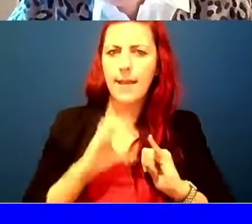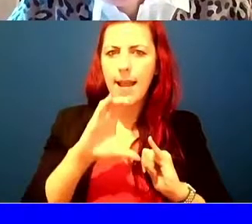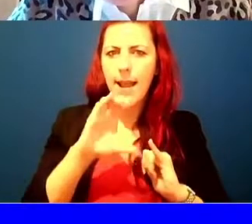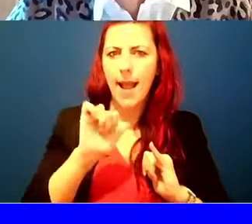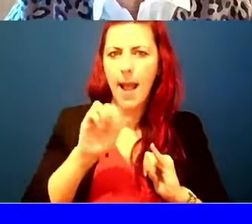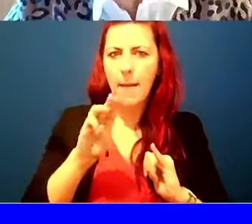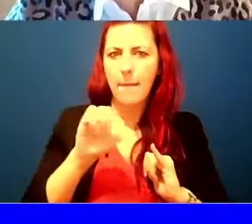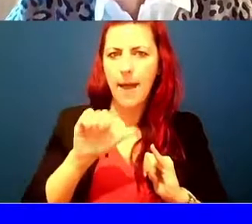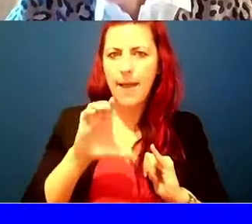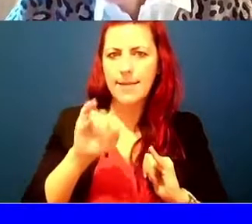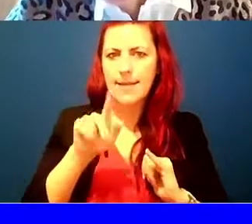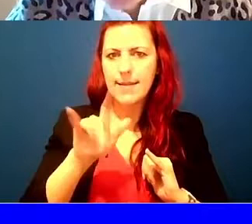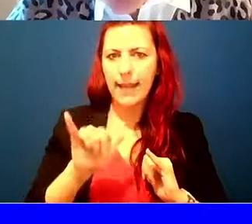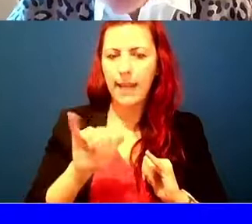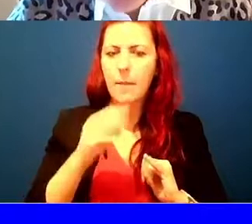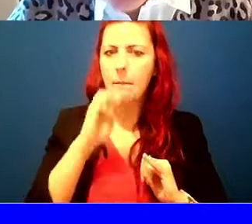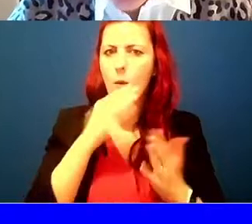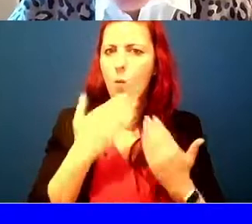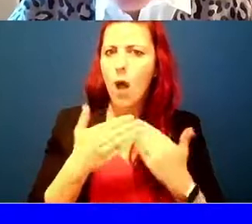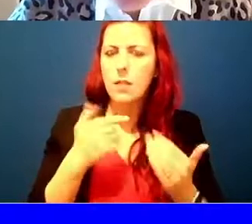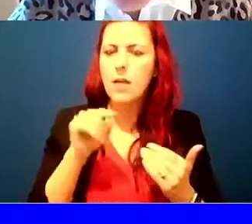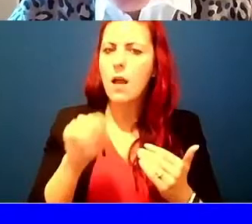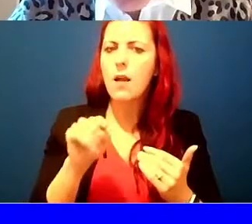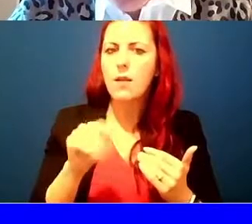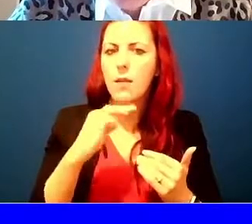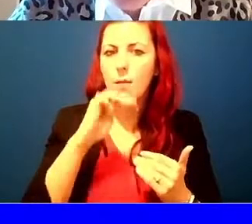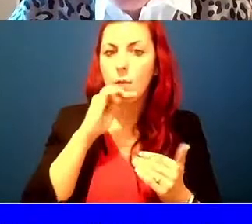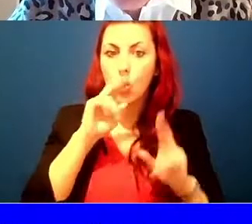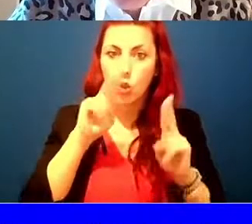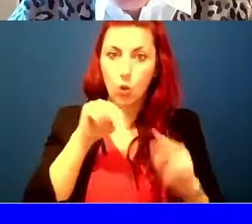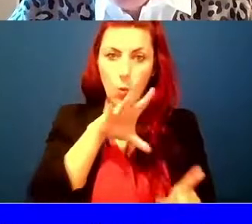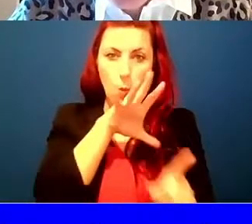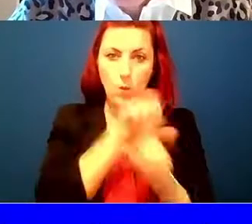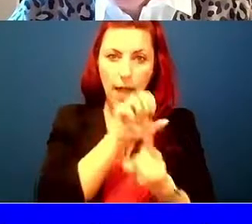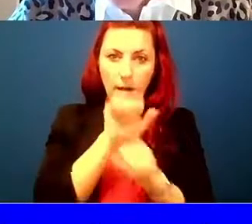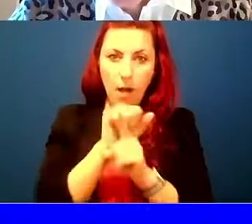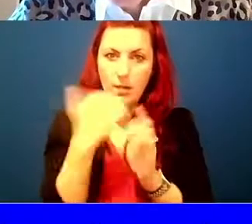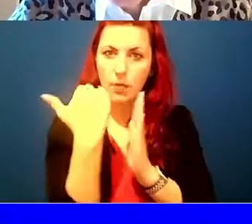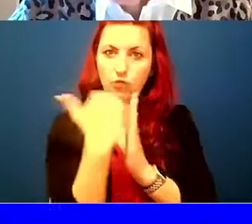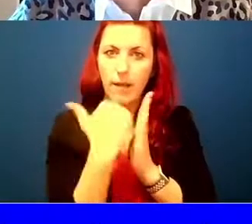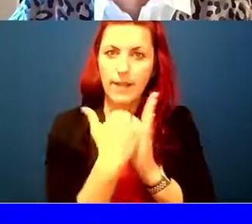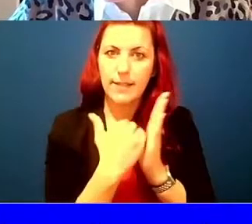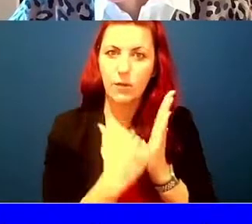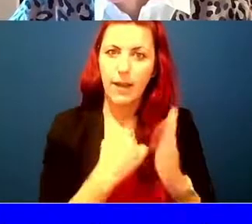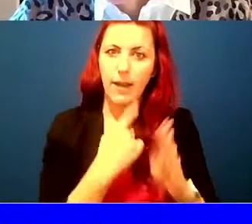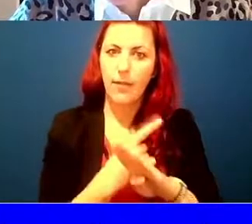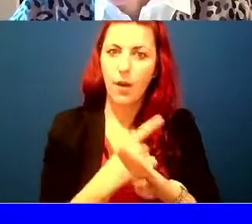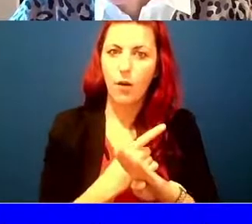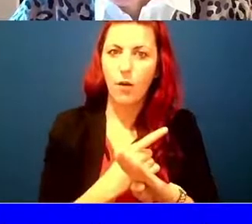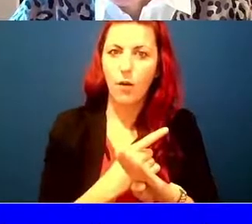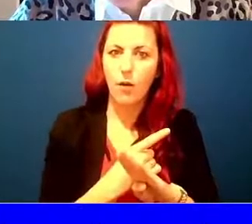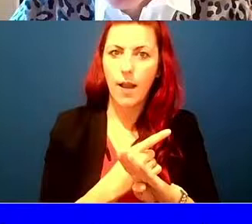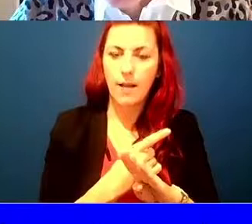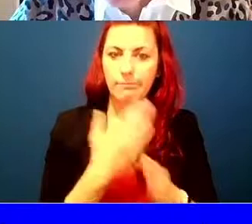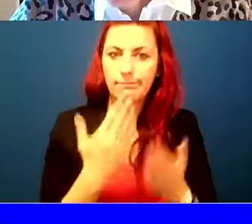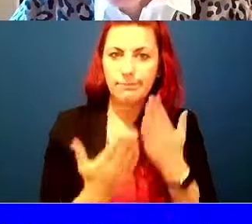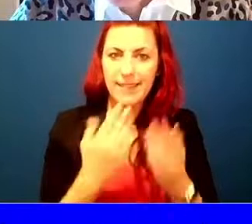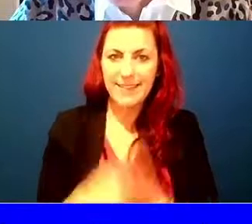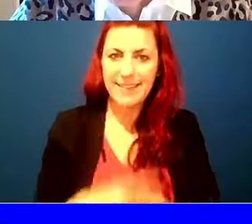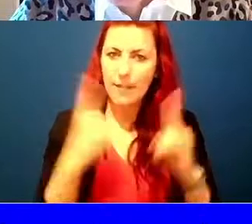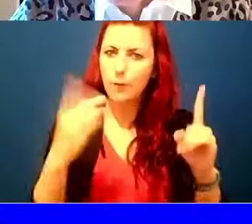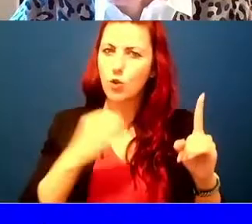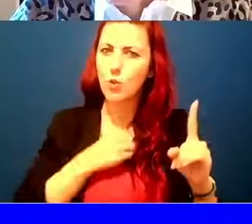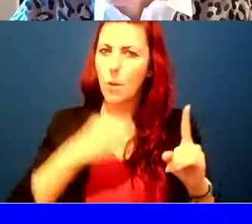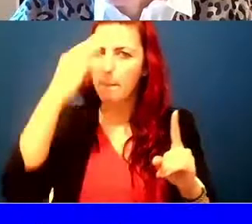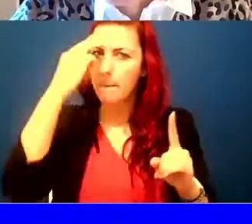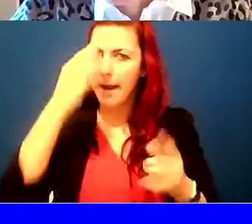So there's no diagnostic criteria under the Act, and the 2015 Act is different from the Mental Capacity